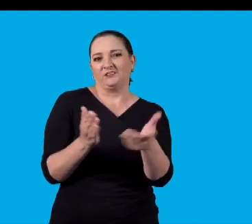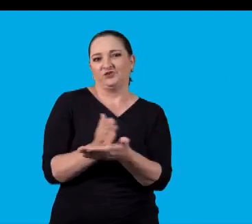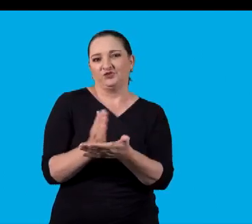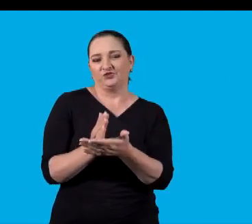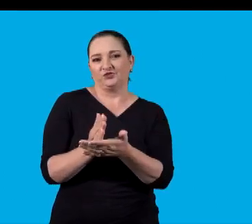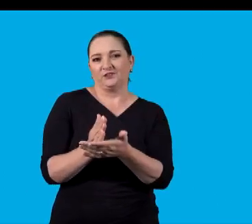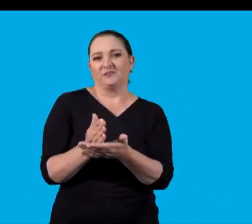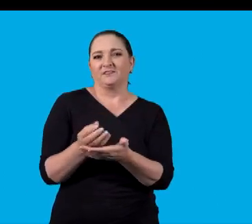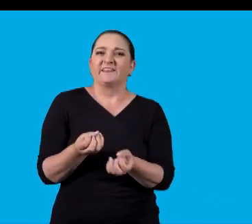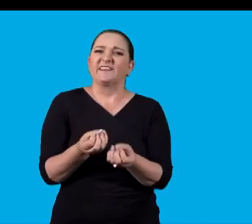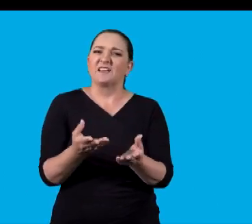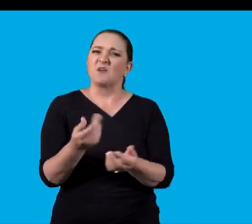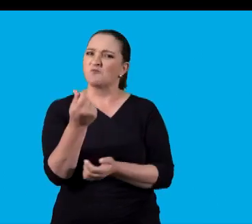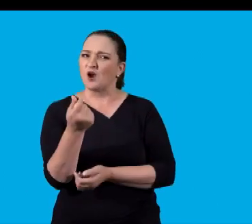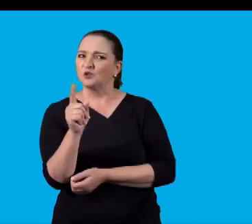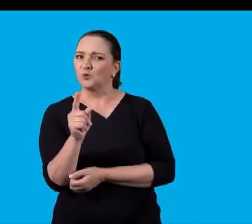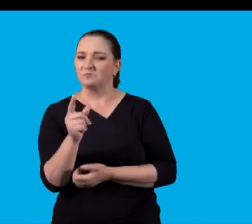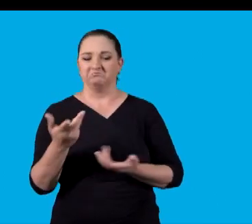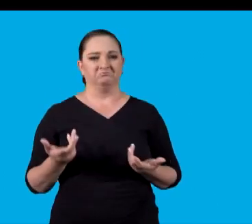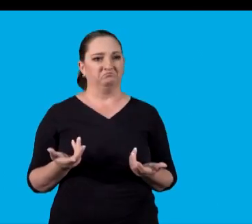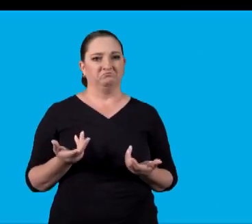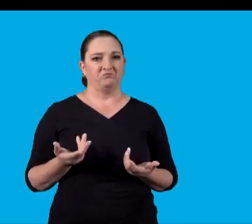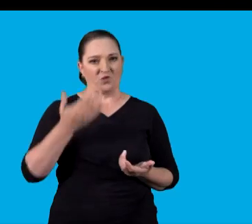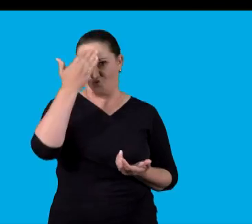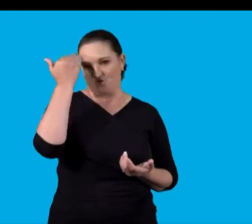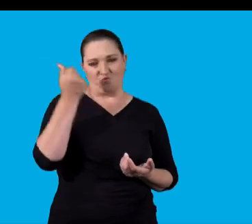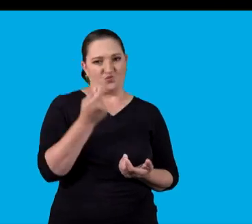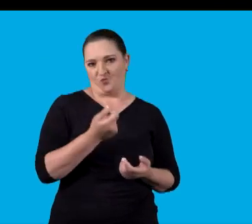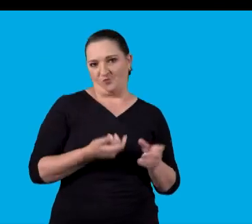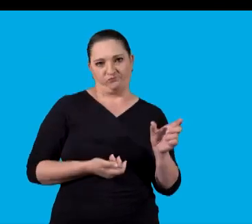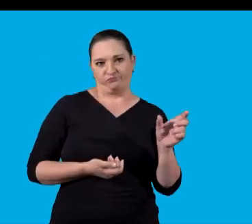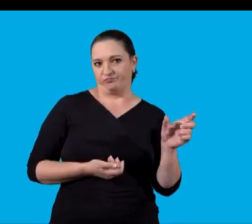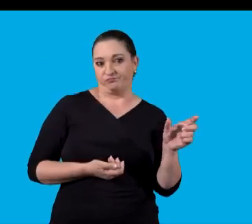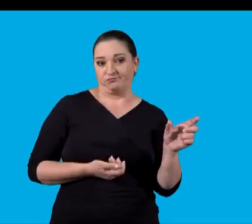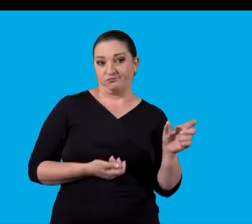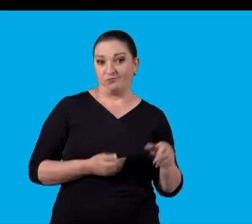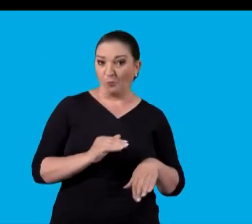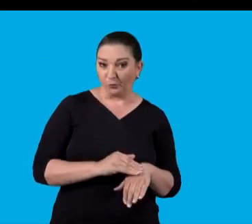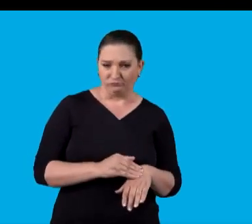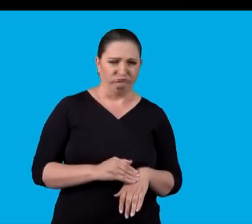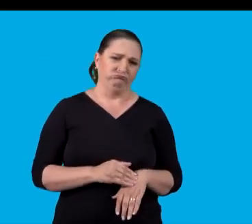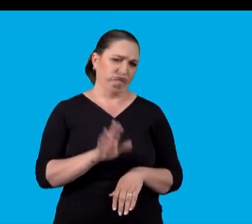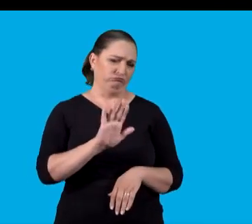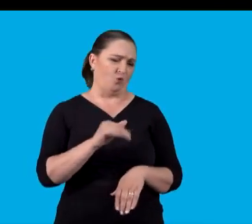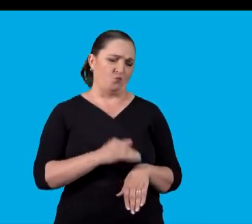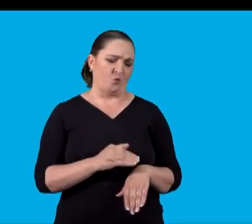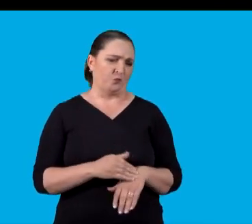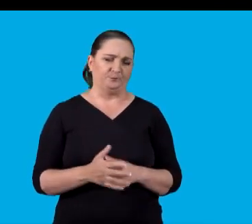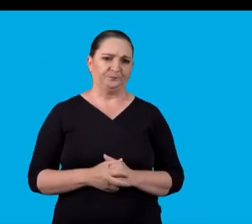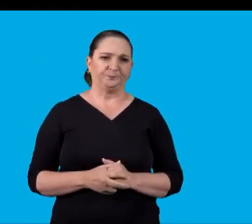issued. At what price? We are not given the price here. Is it a problem?